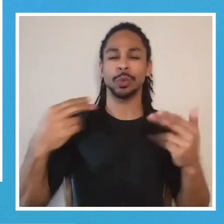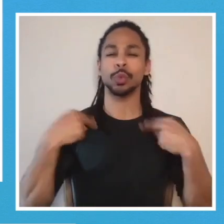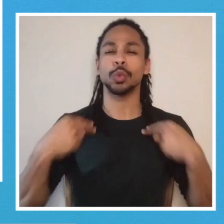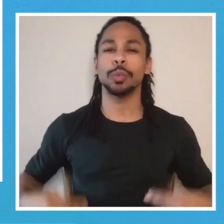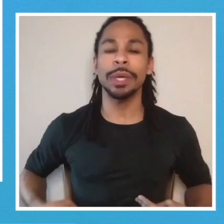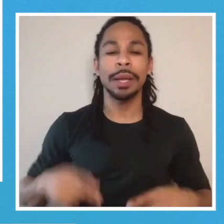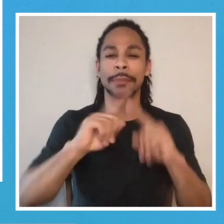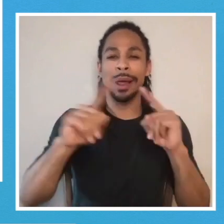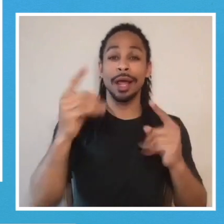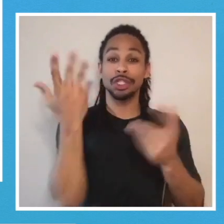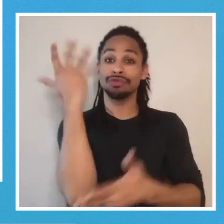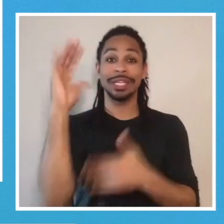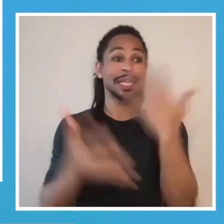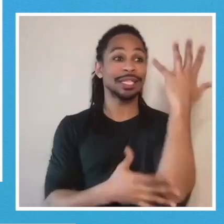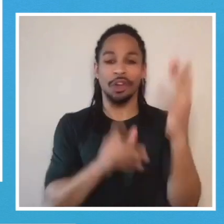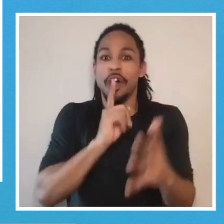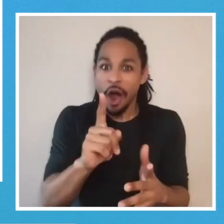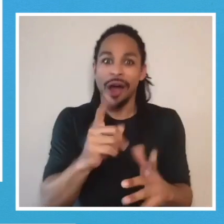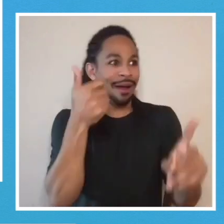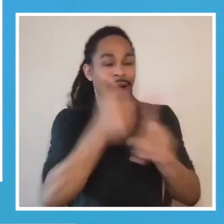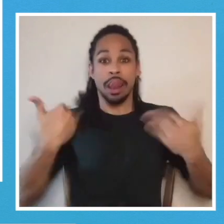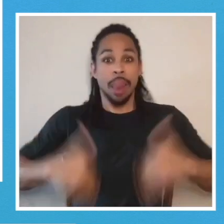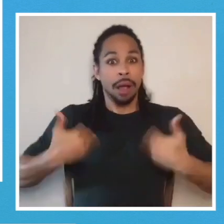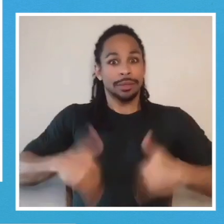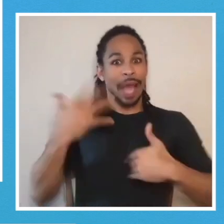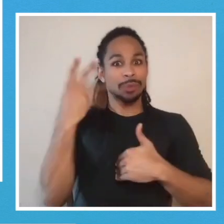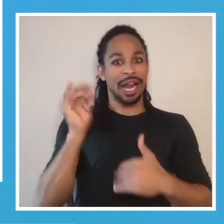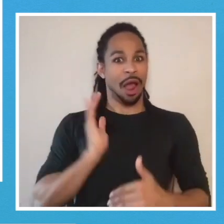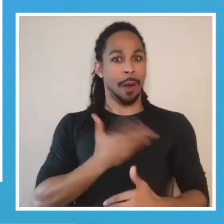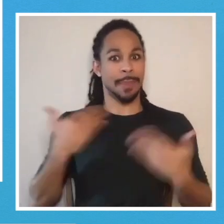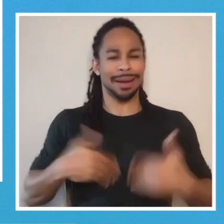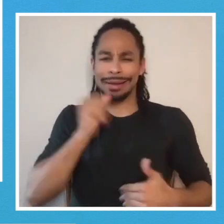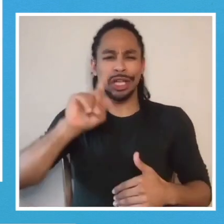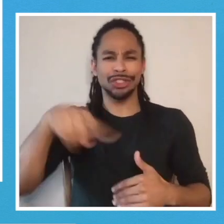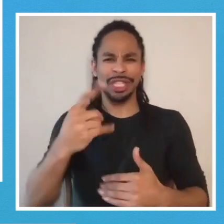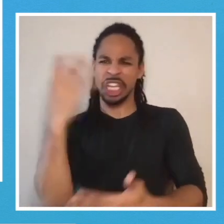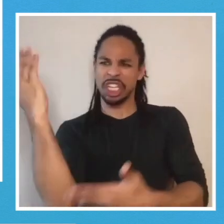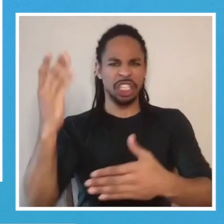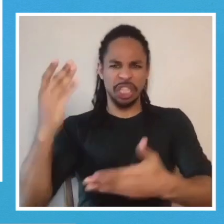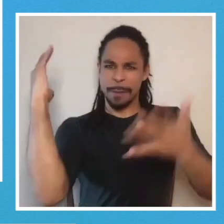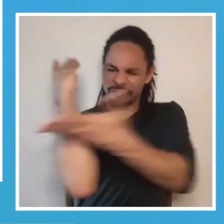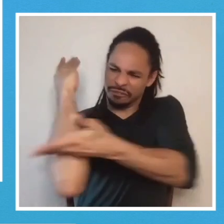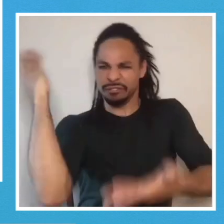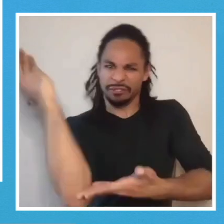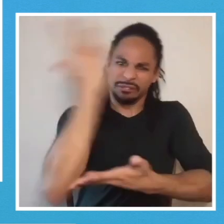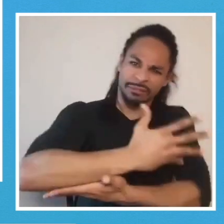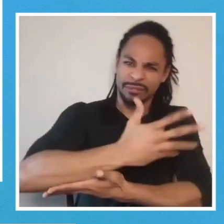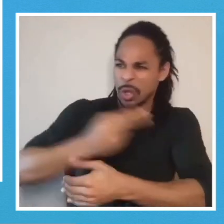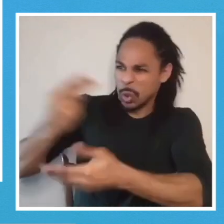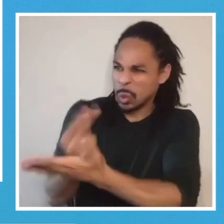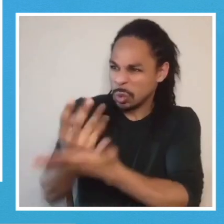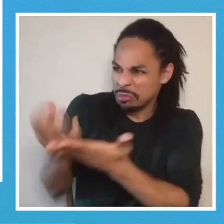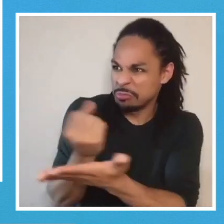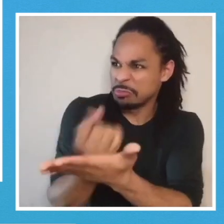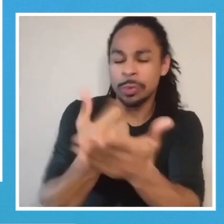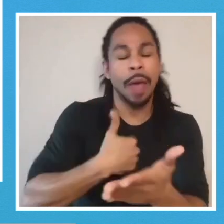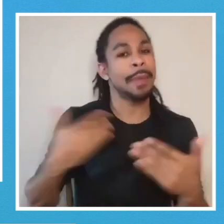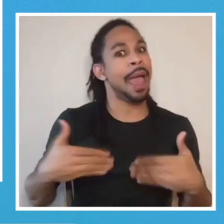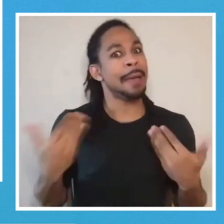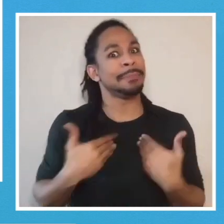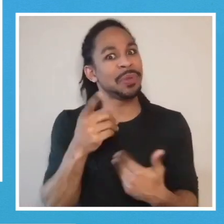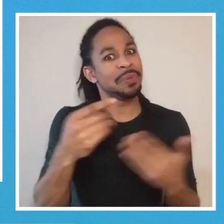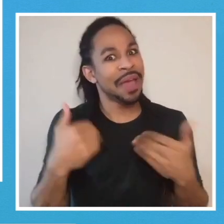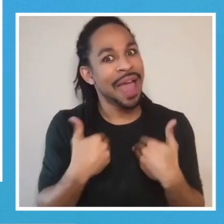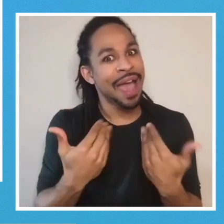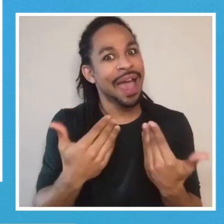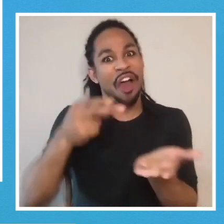lungs outside of our body, not just objects to be harvested for productive quote unquote use. So I'm so glad you had such an